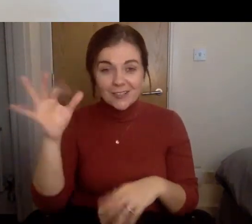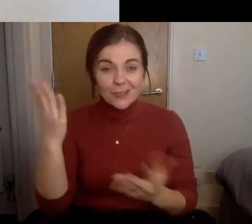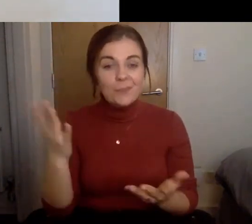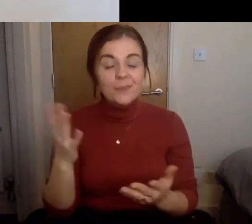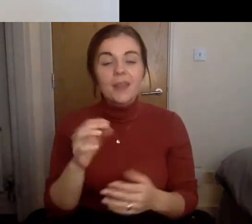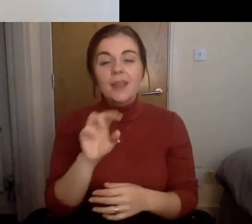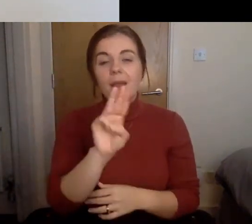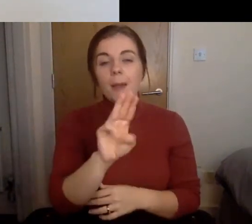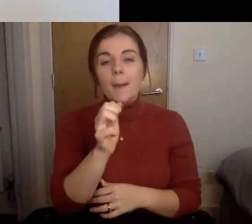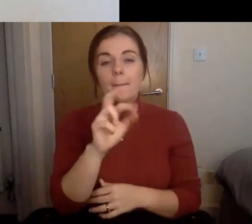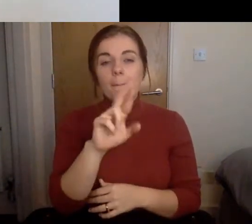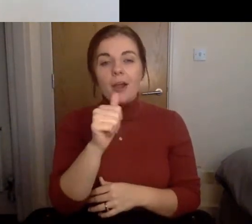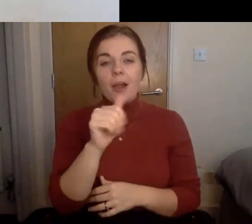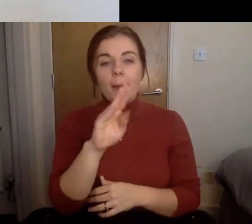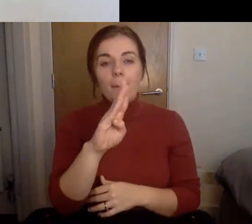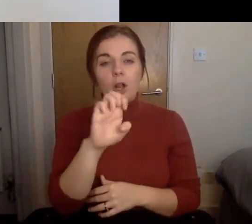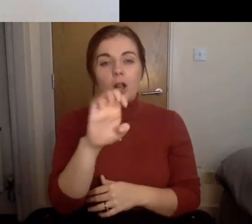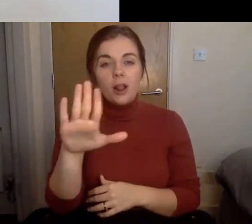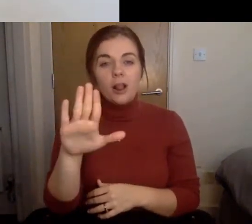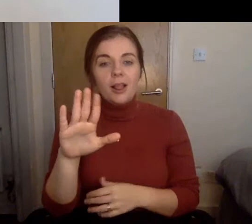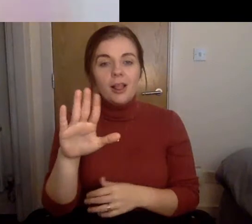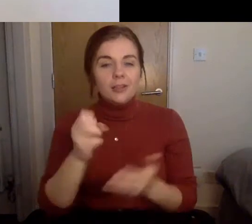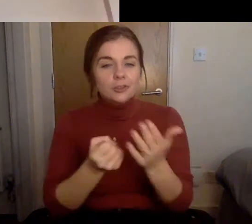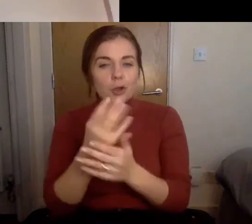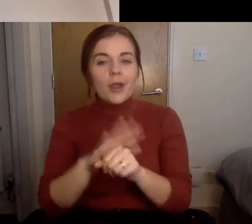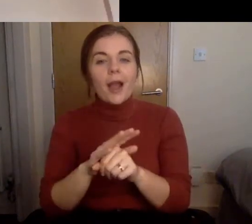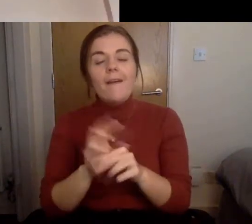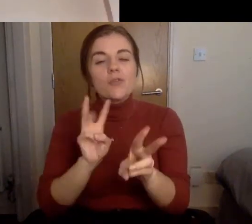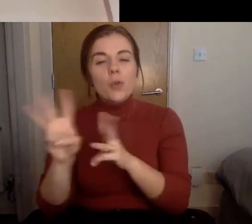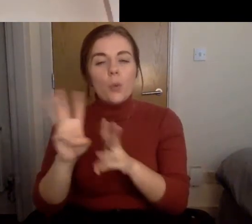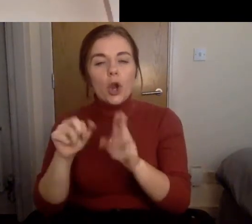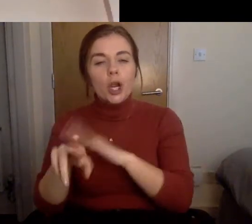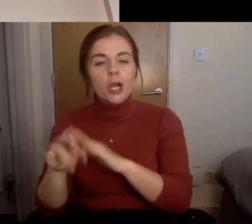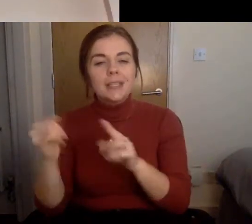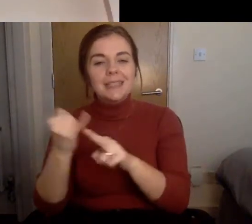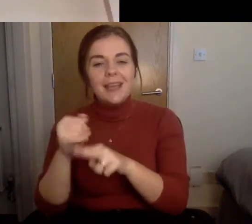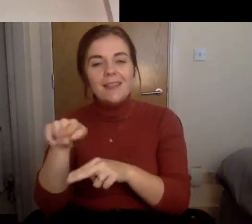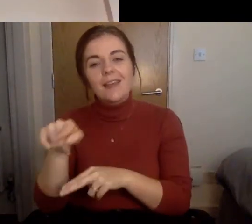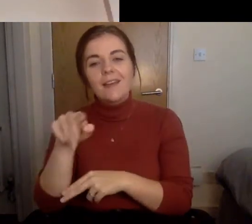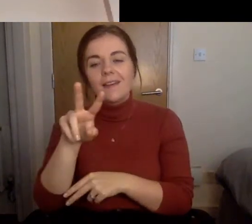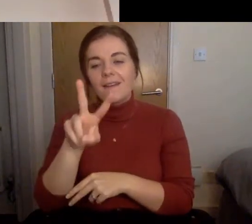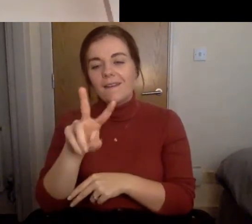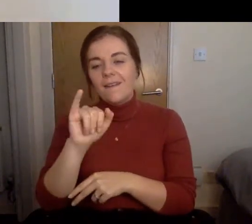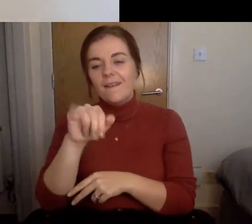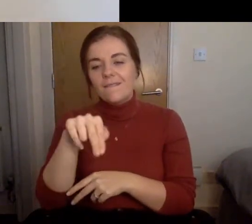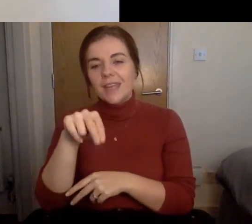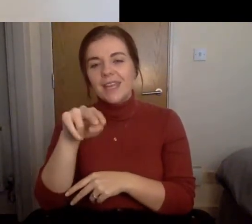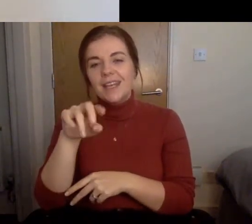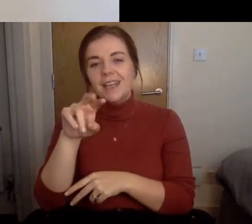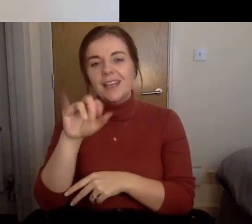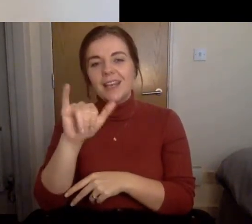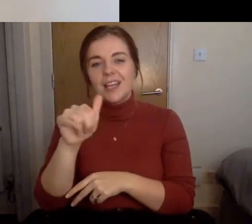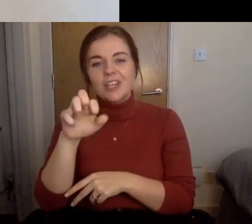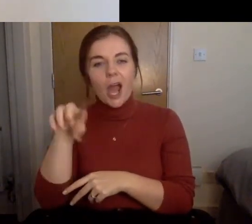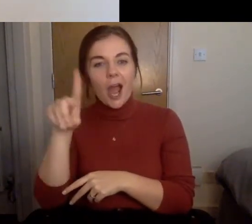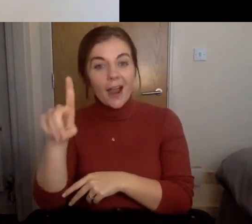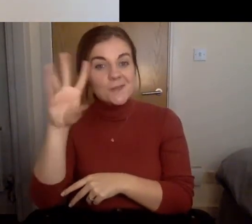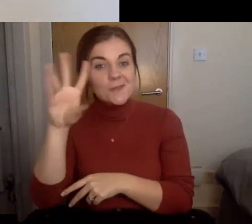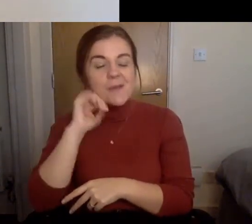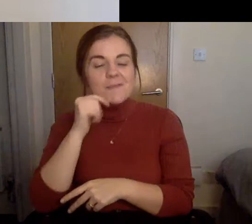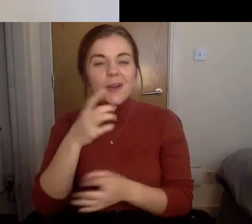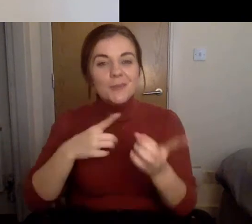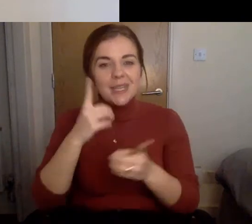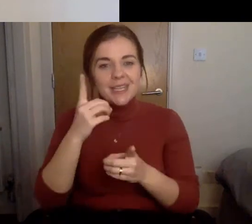parable of the workers in the vineyard, right? Came up. Because we had done this drama around the parable of the workers in the